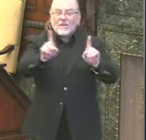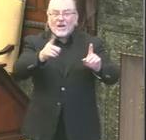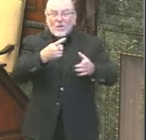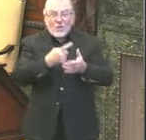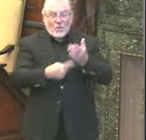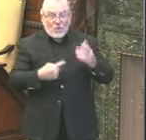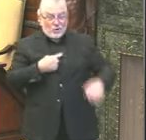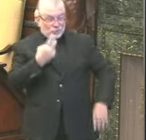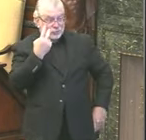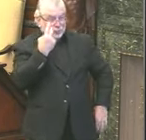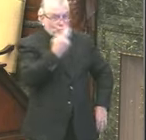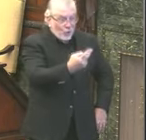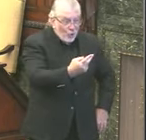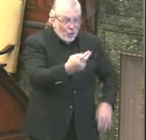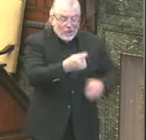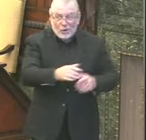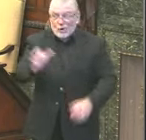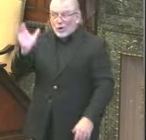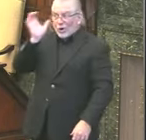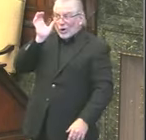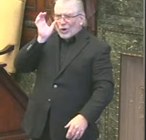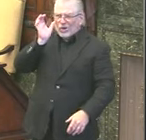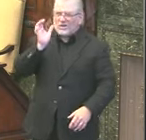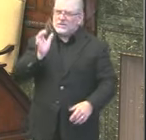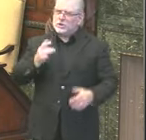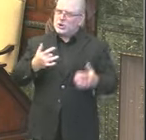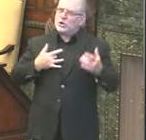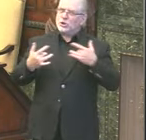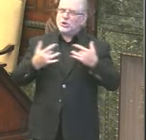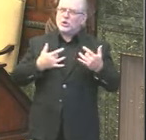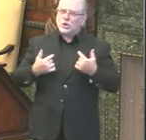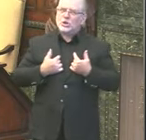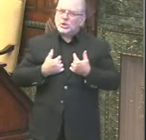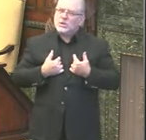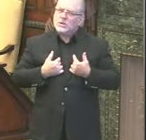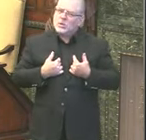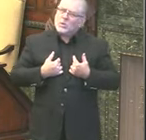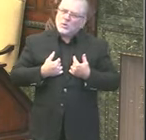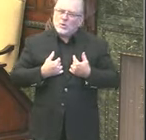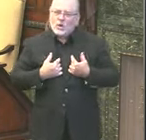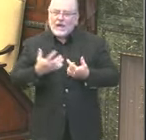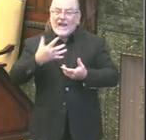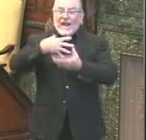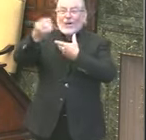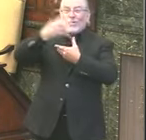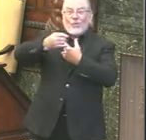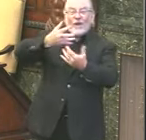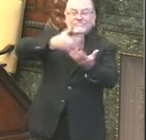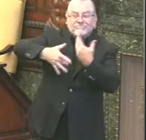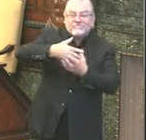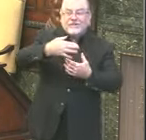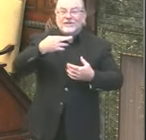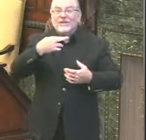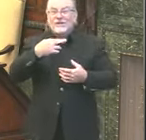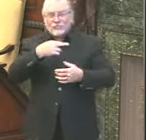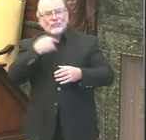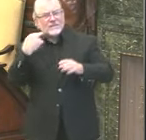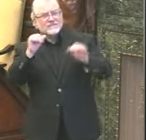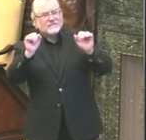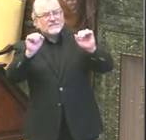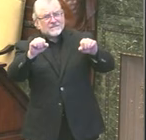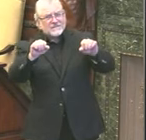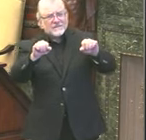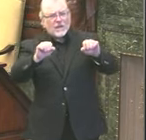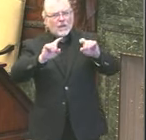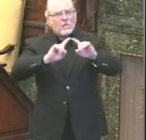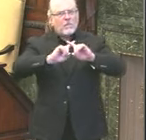very concerned. While outdoor exposures are less risky than indoor exposures, certainly the virus can spread among